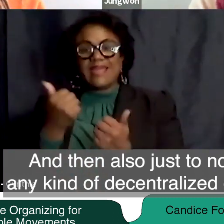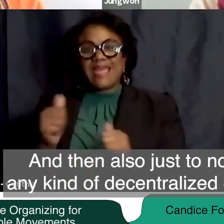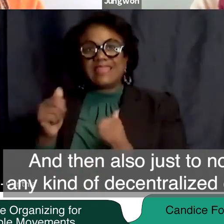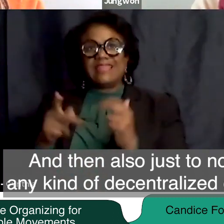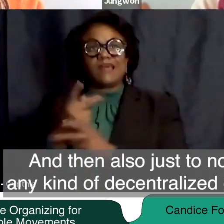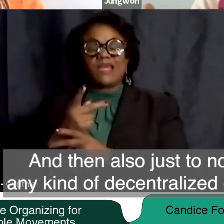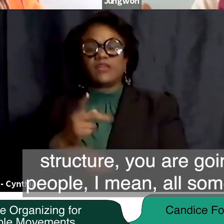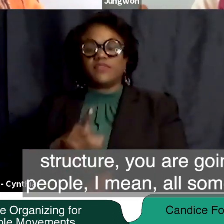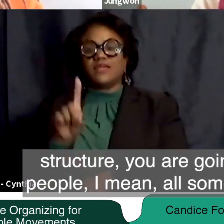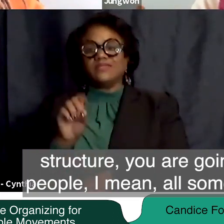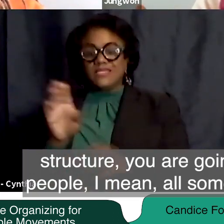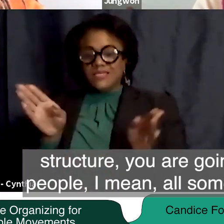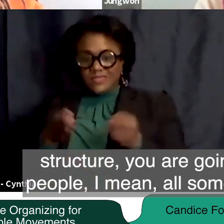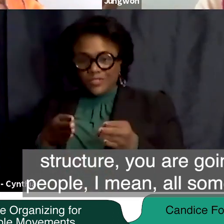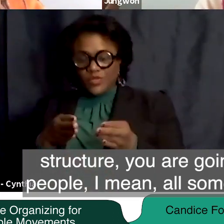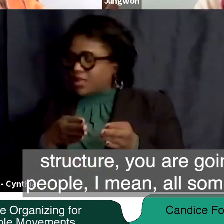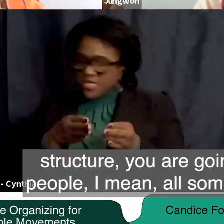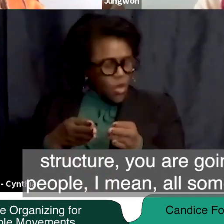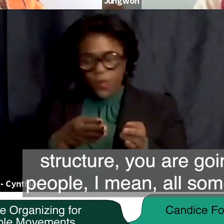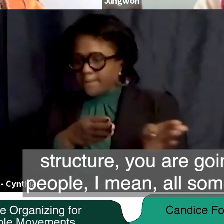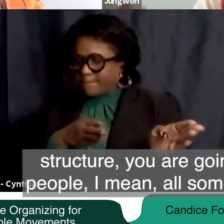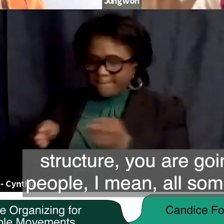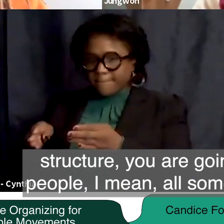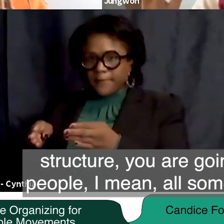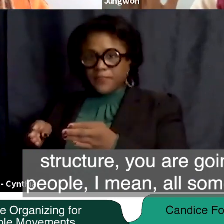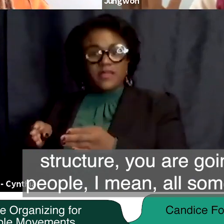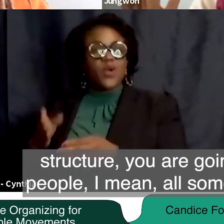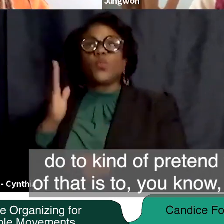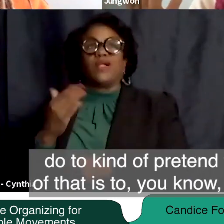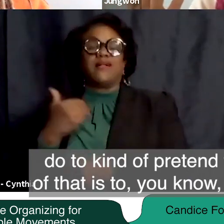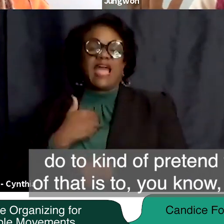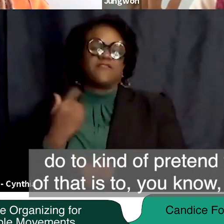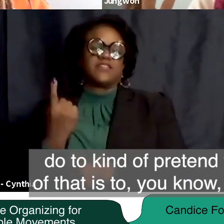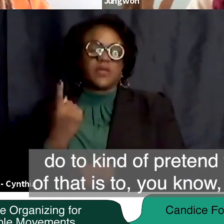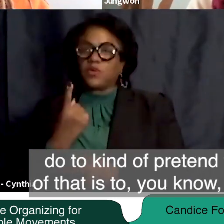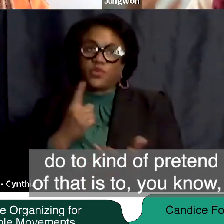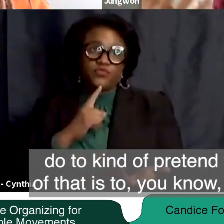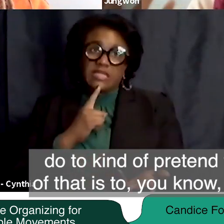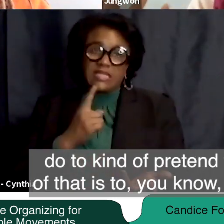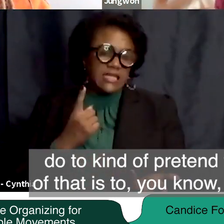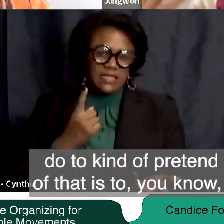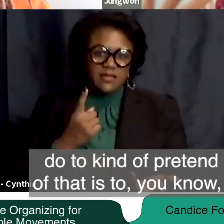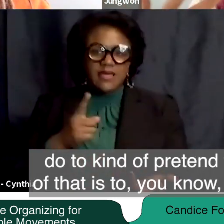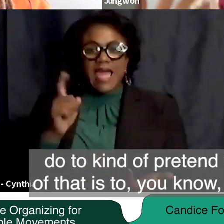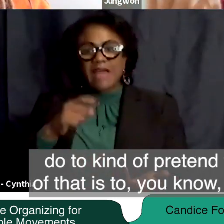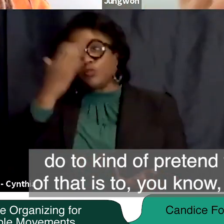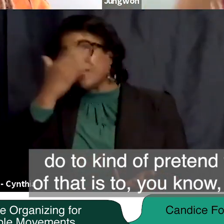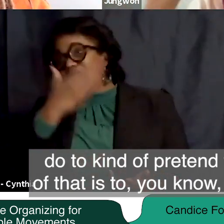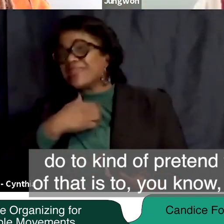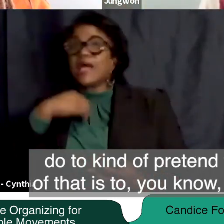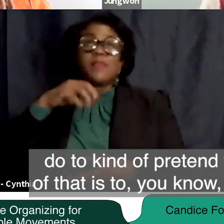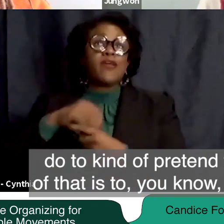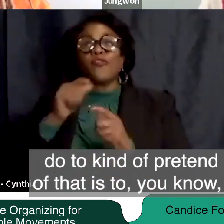decentralized organizational structure, you are going to have people, all someone has to do to kind of pretend to be part of that